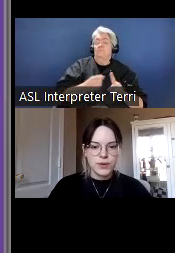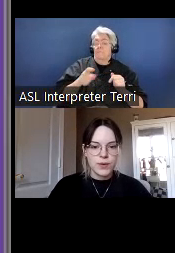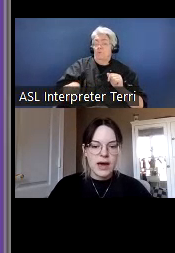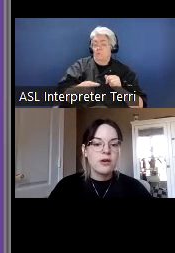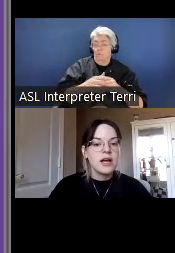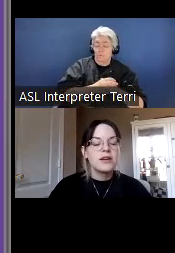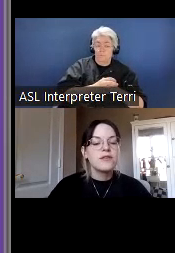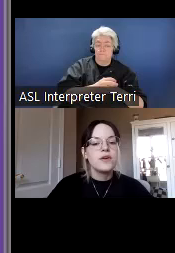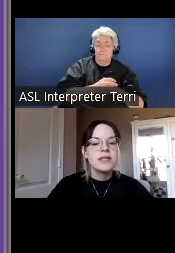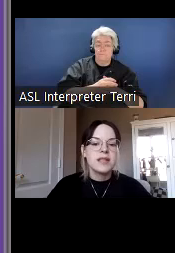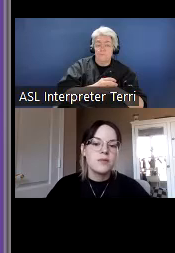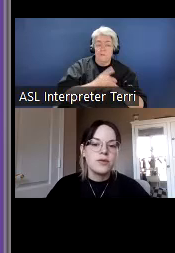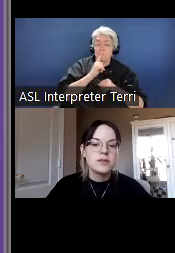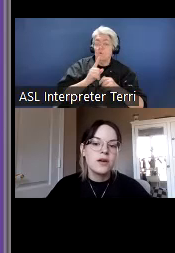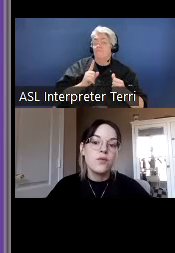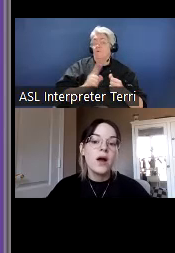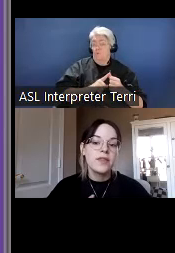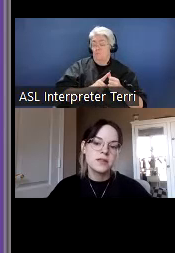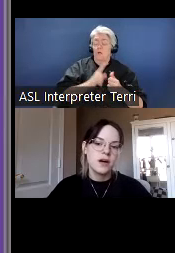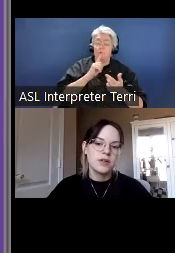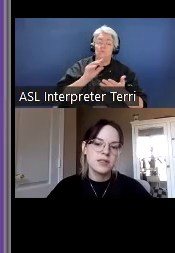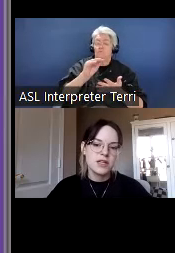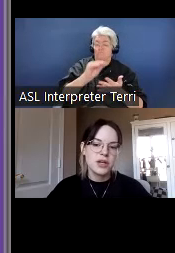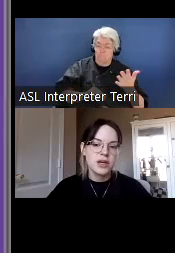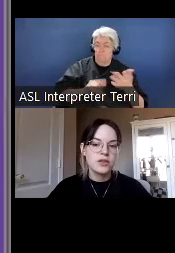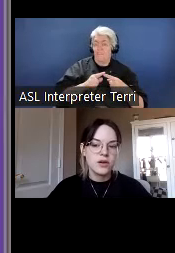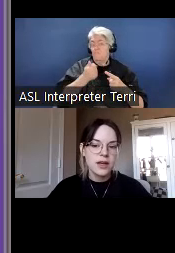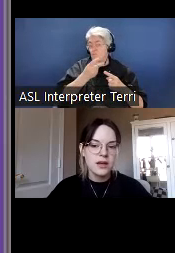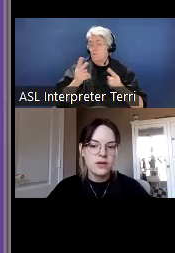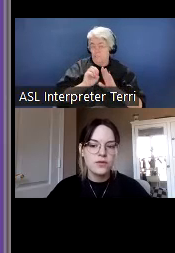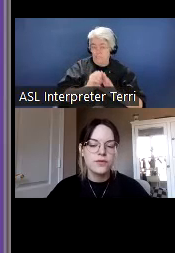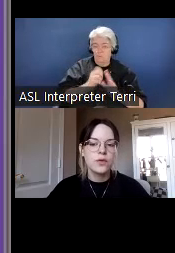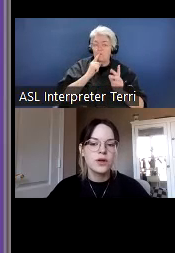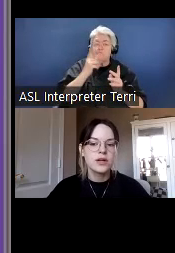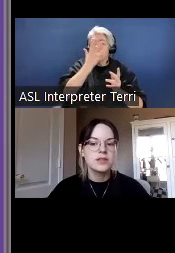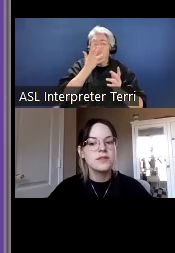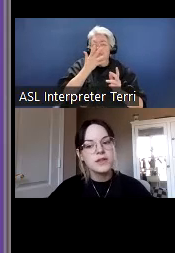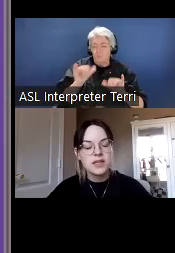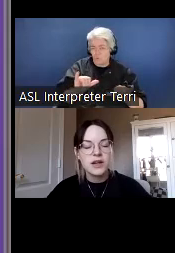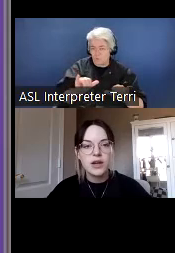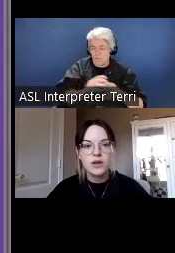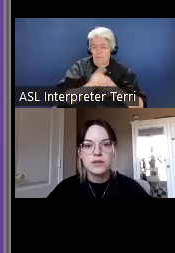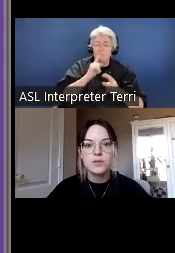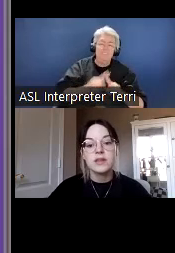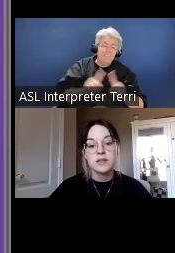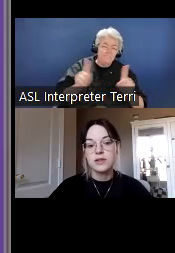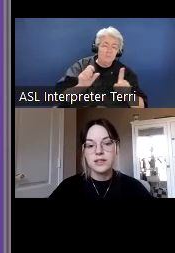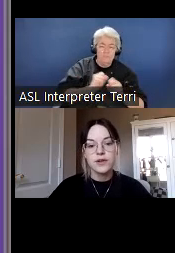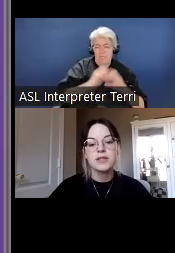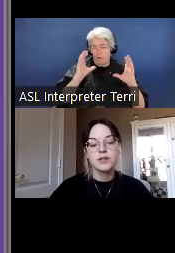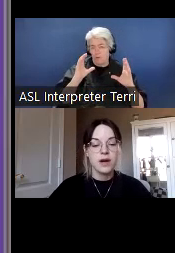wanted to outline a few examples of what this conversation can look like for different scenarios